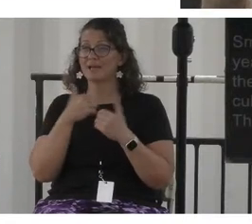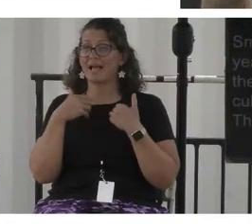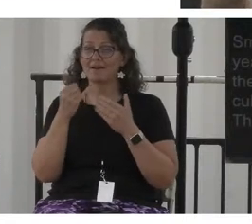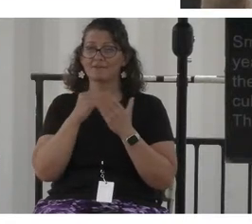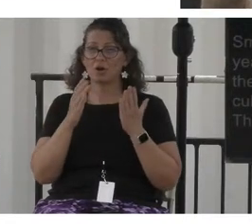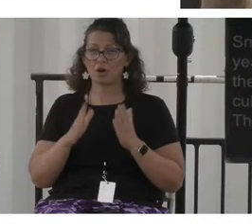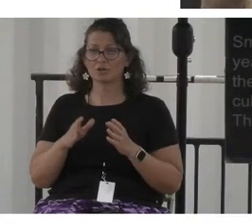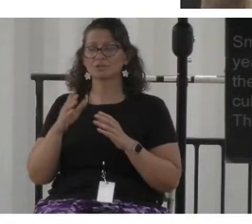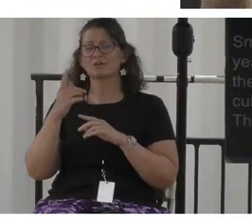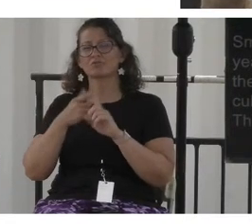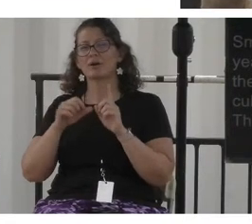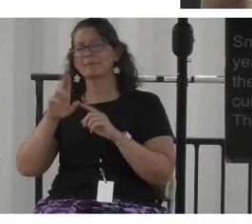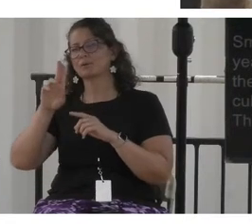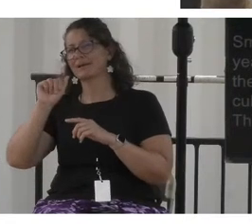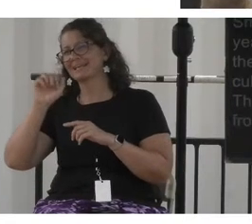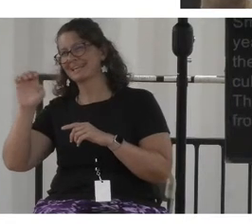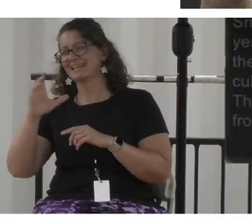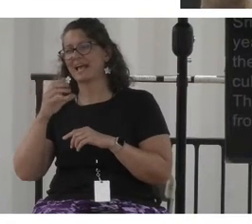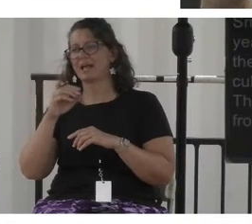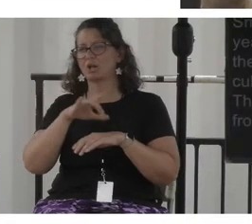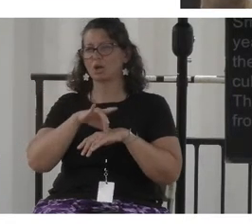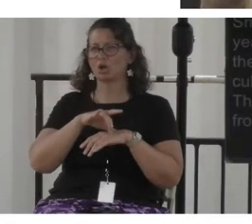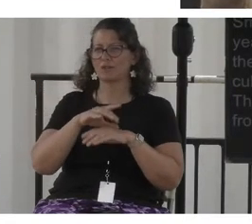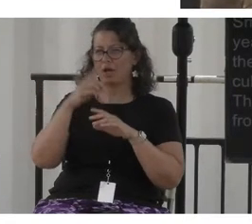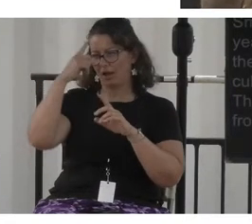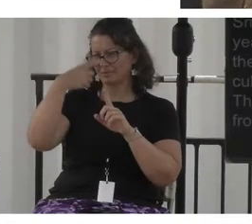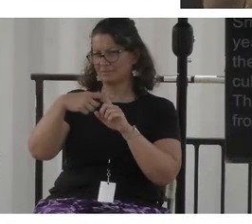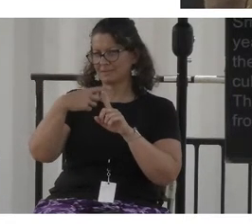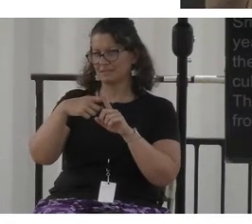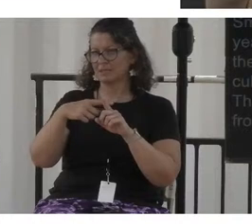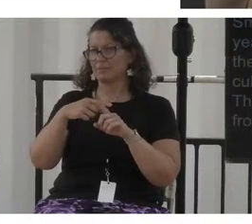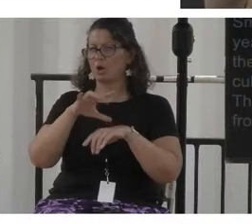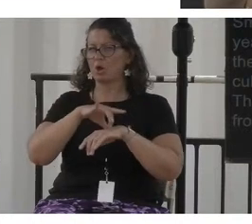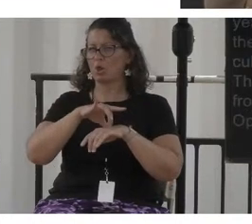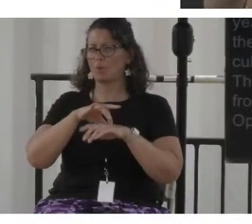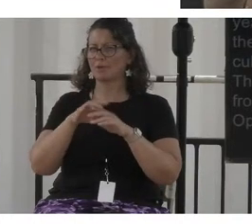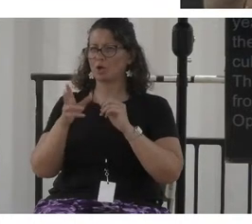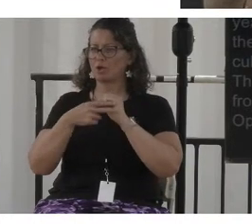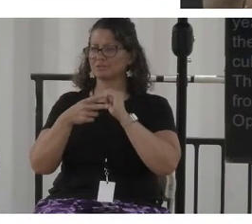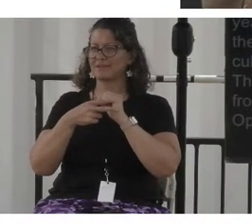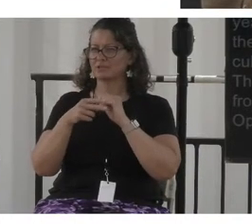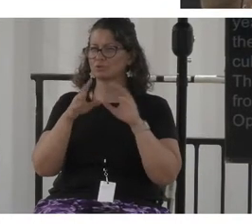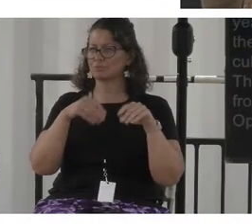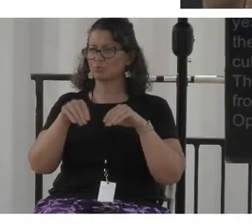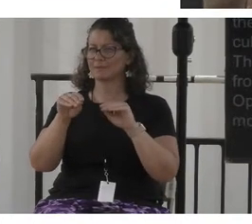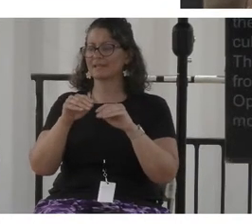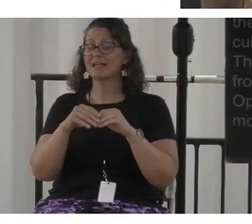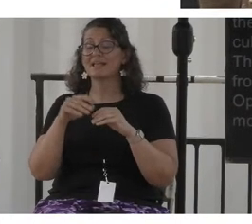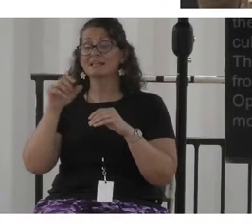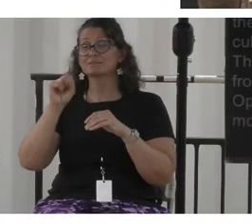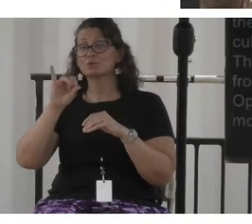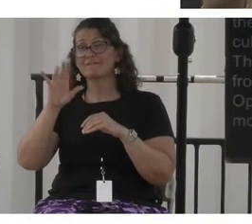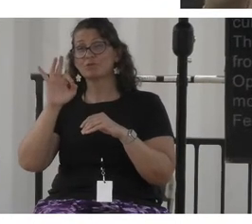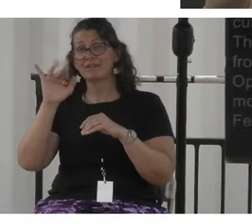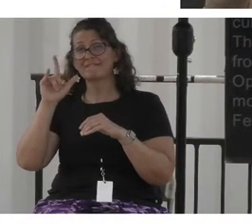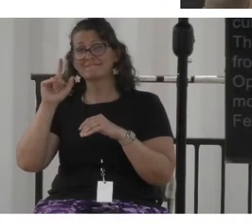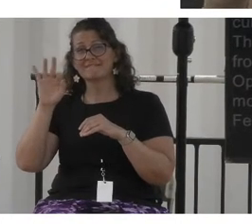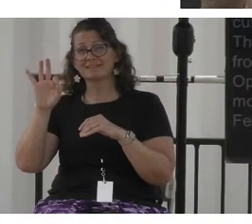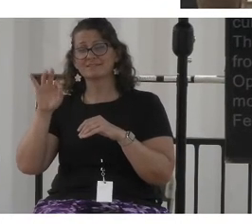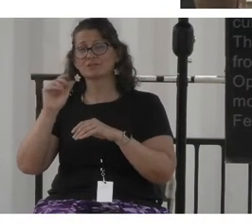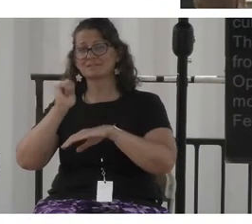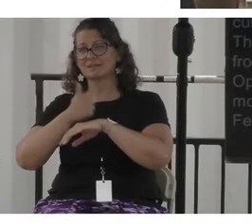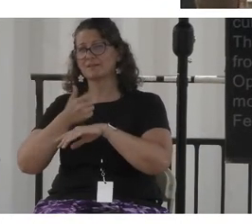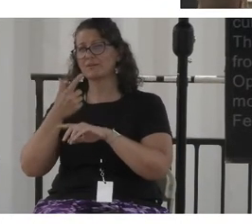and Earth Optimism, a global conservation movement. The Smithsonian Folklife Festival is produced by the Center for Folklife and